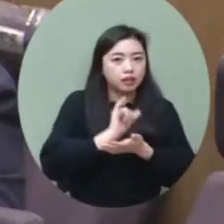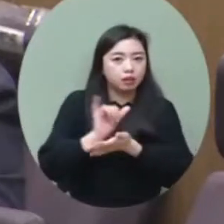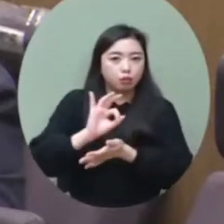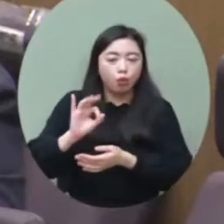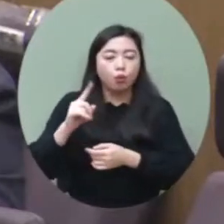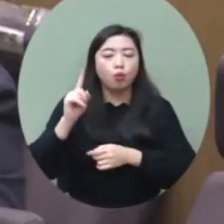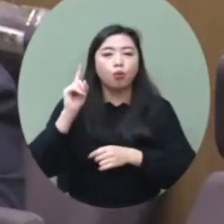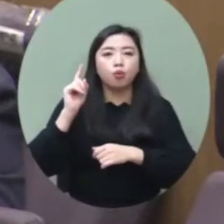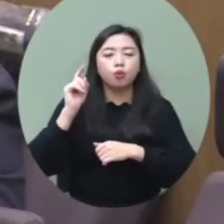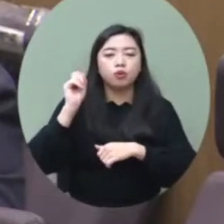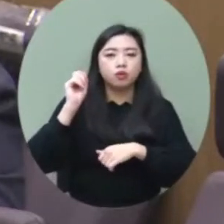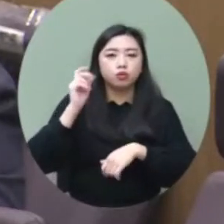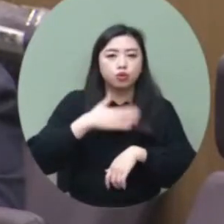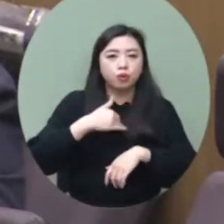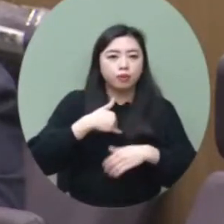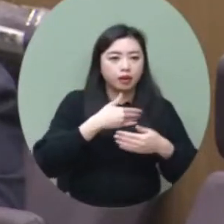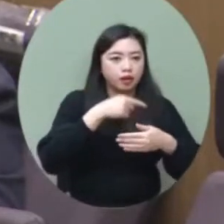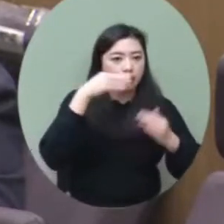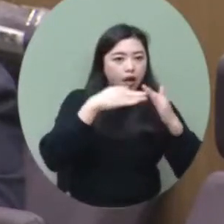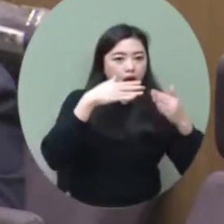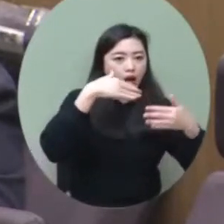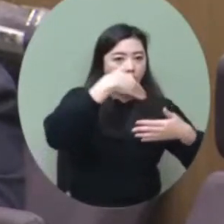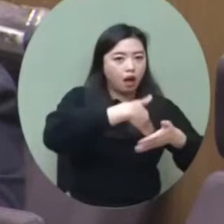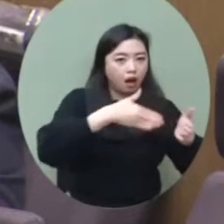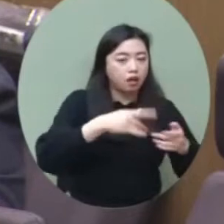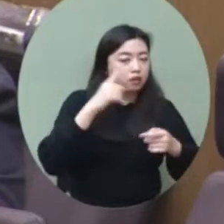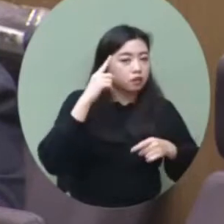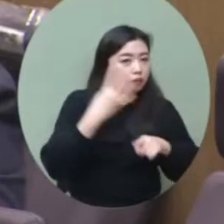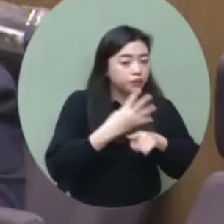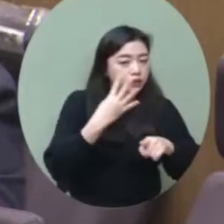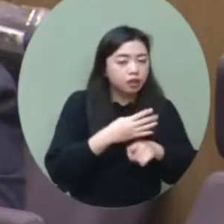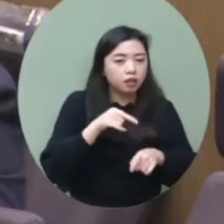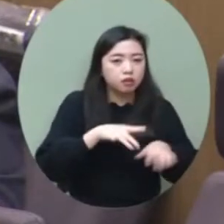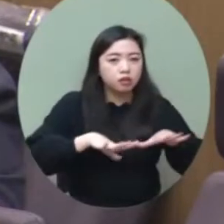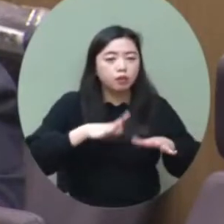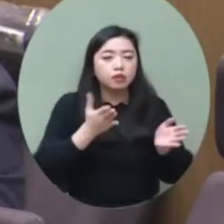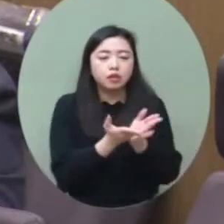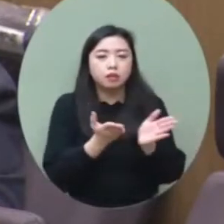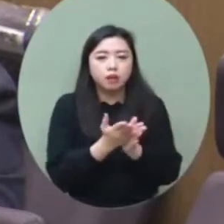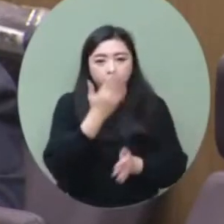for patients who have recovered before